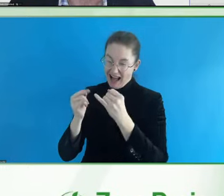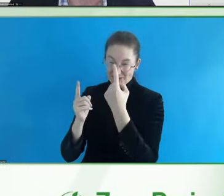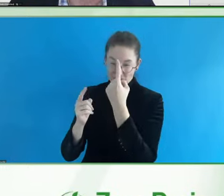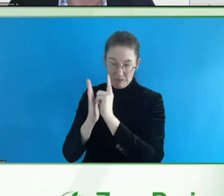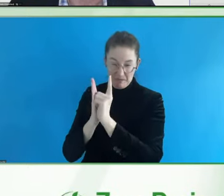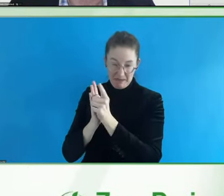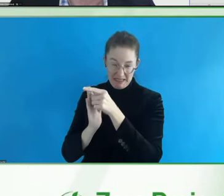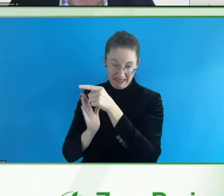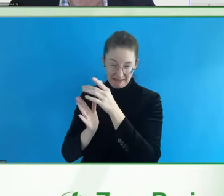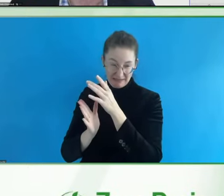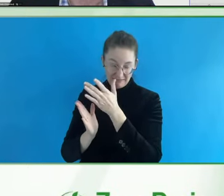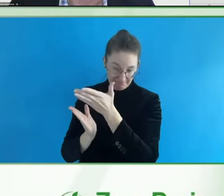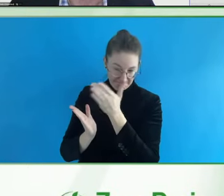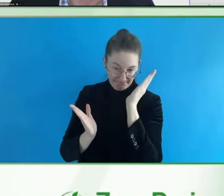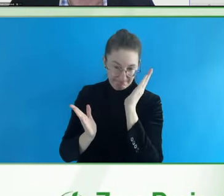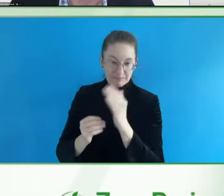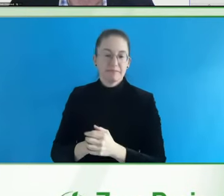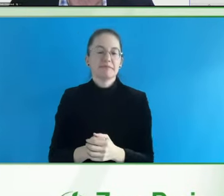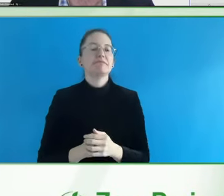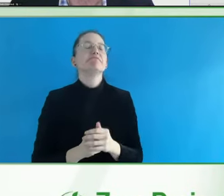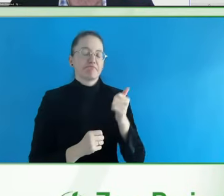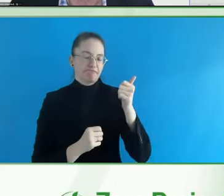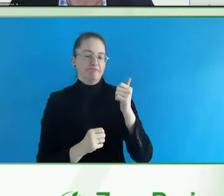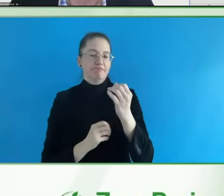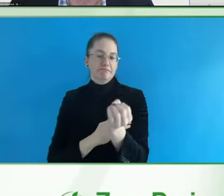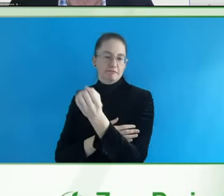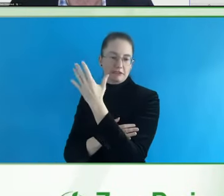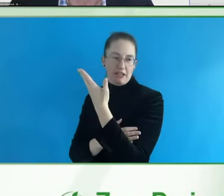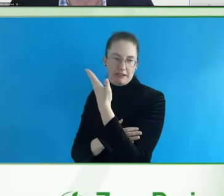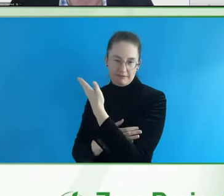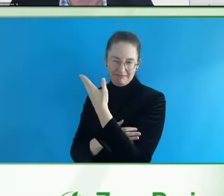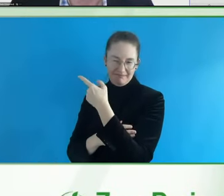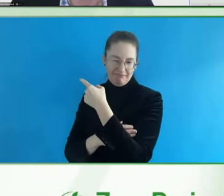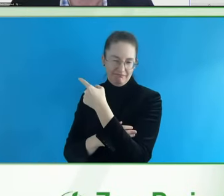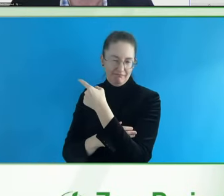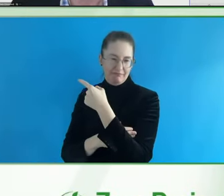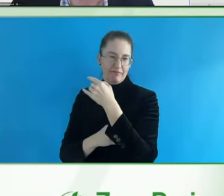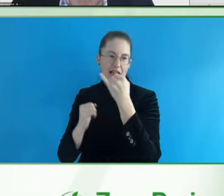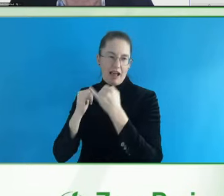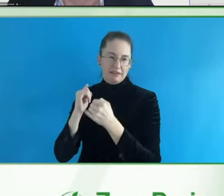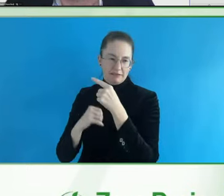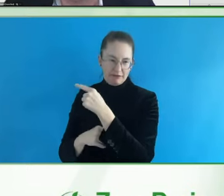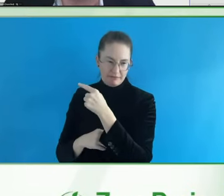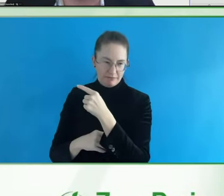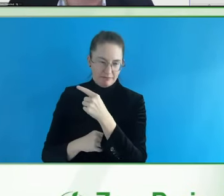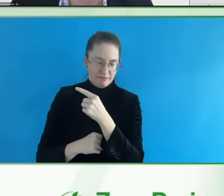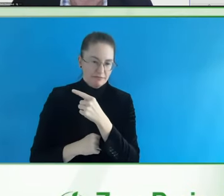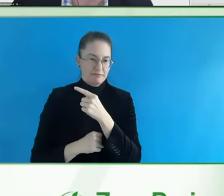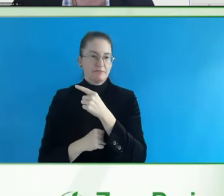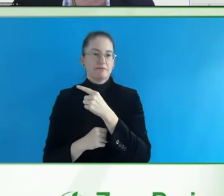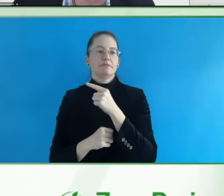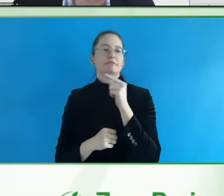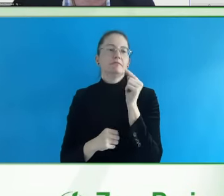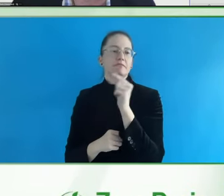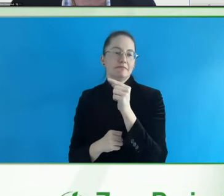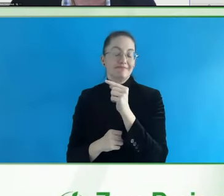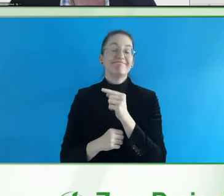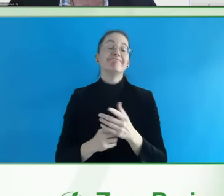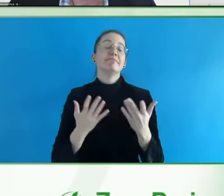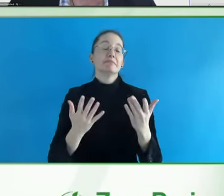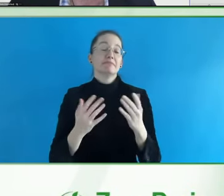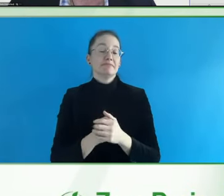23-24. And to facilitate its implementation, the ministry has put in place different measures, for